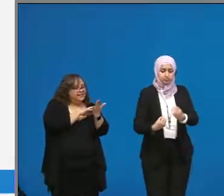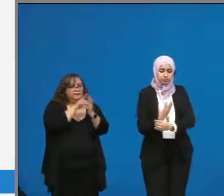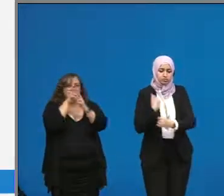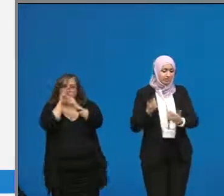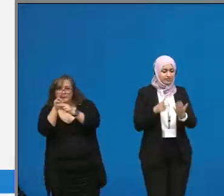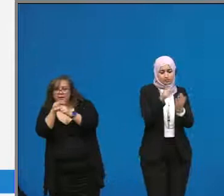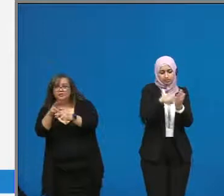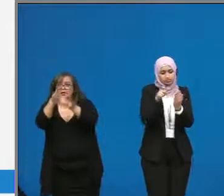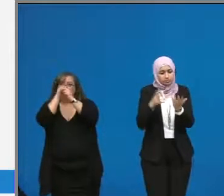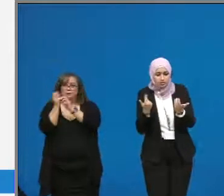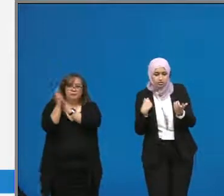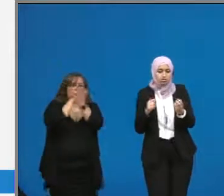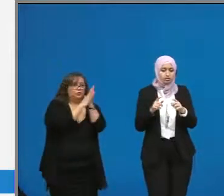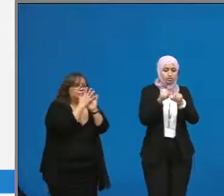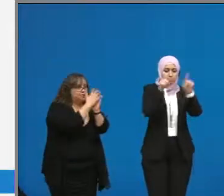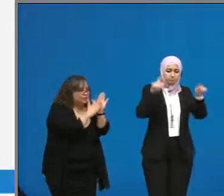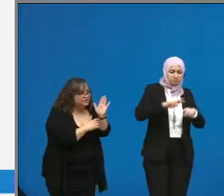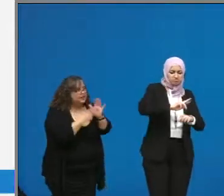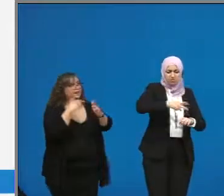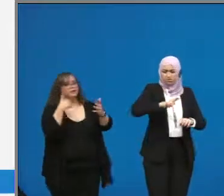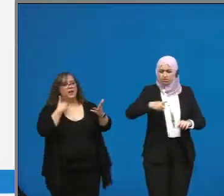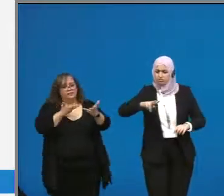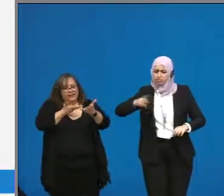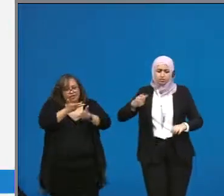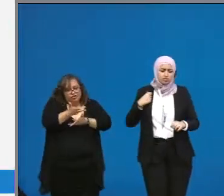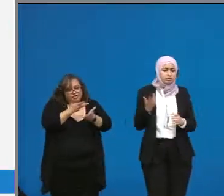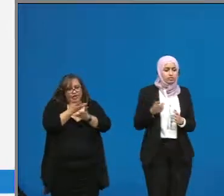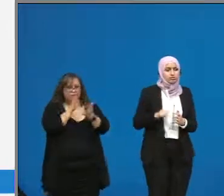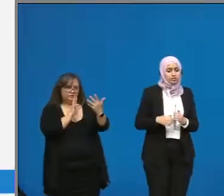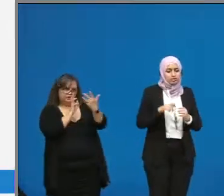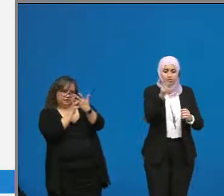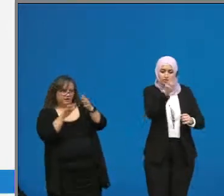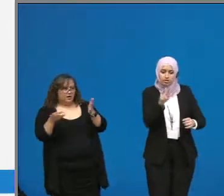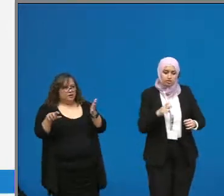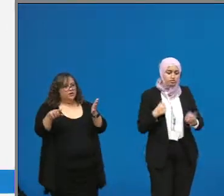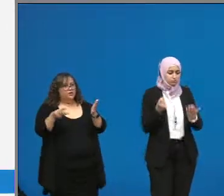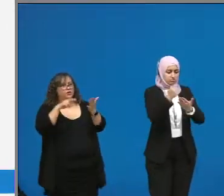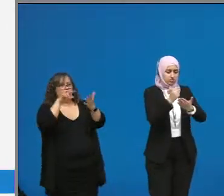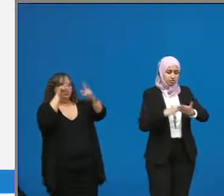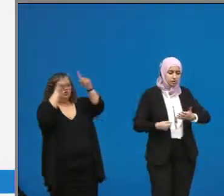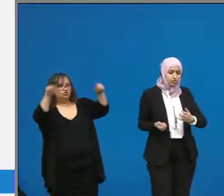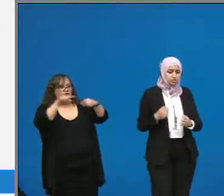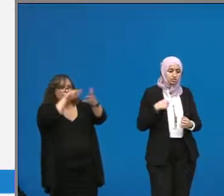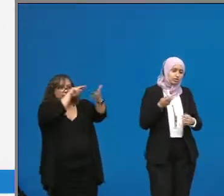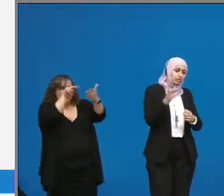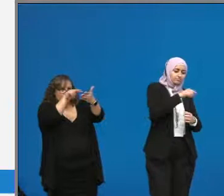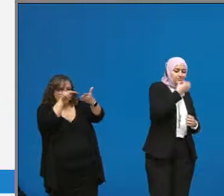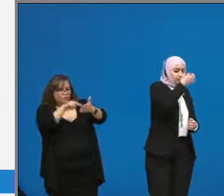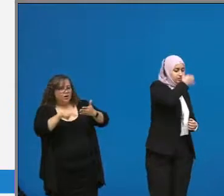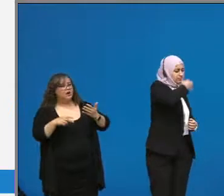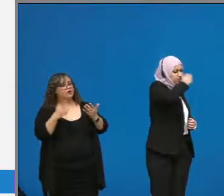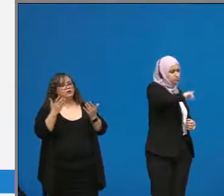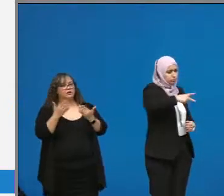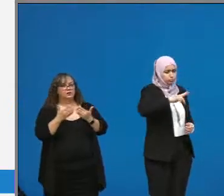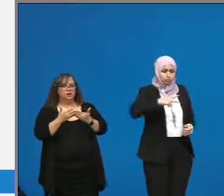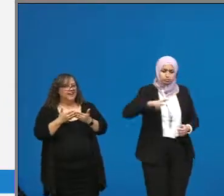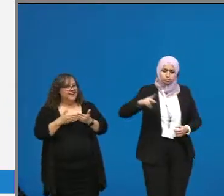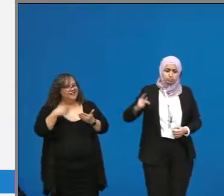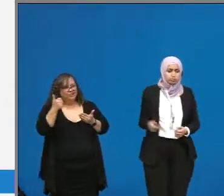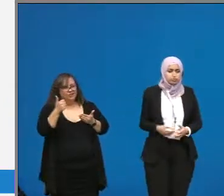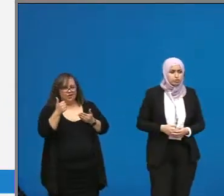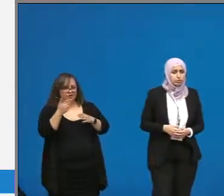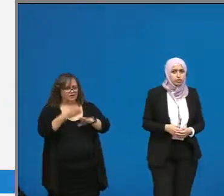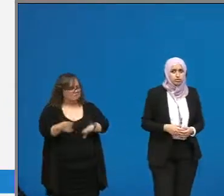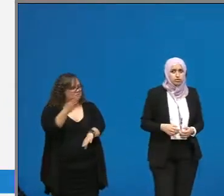have tools that help us interact and interface with the screen easier and better and more manageable than we've ever had